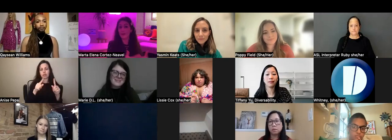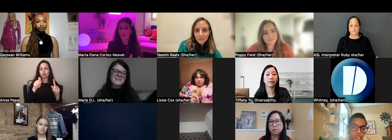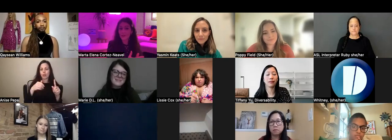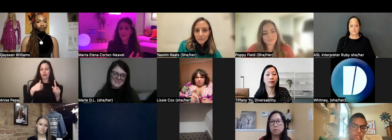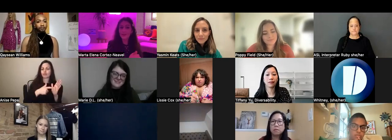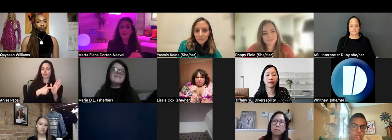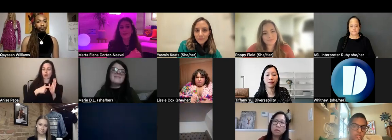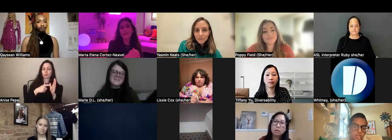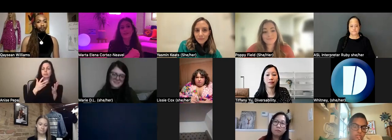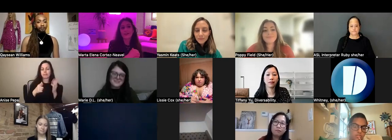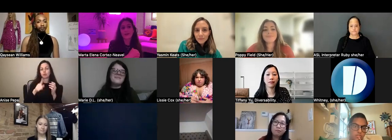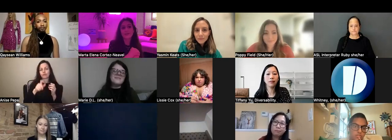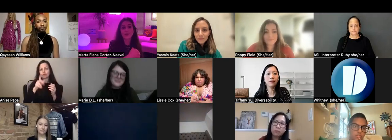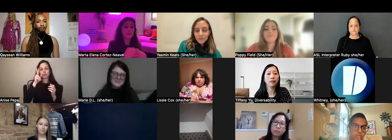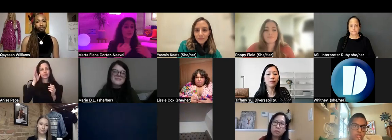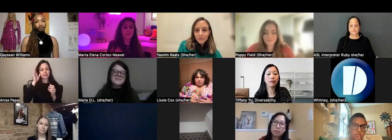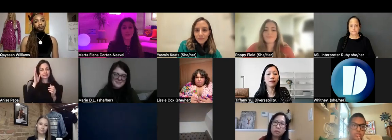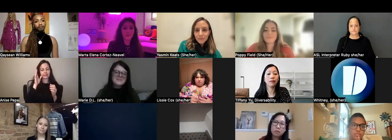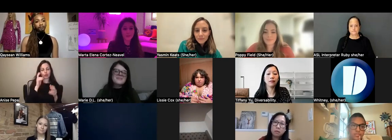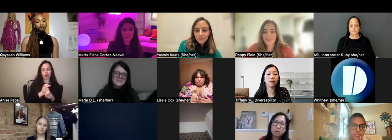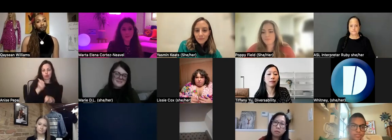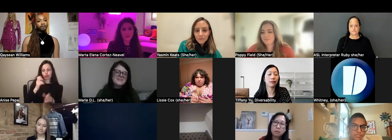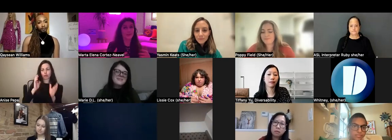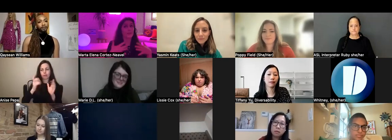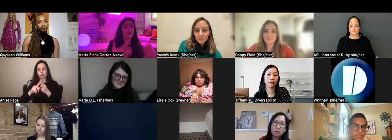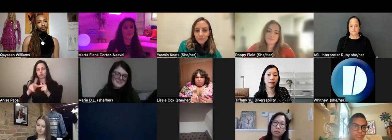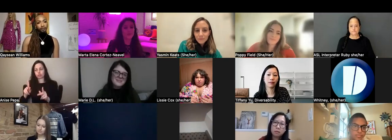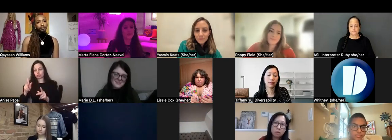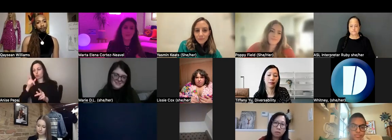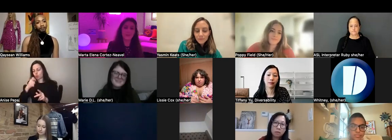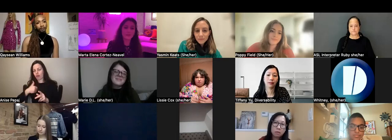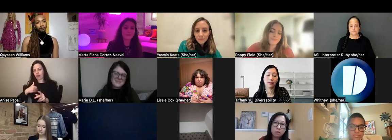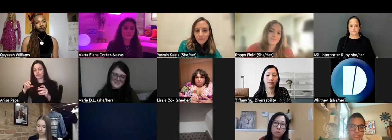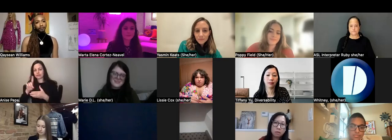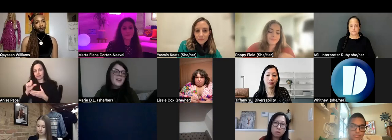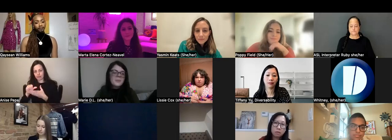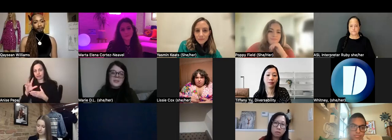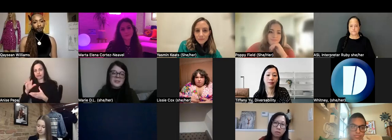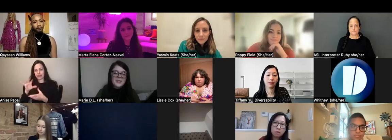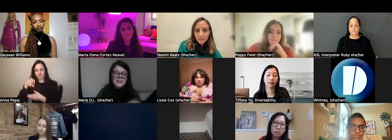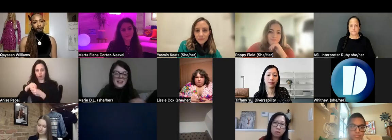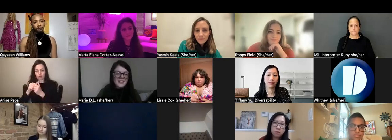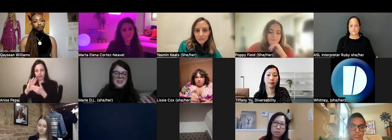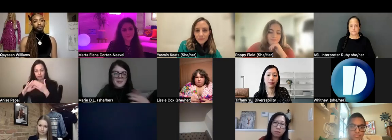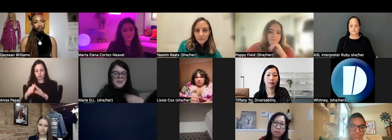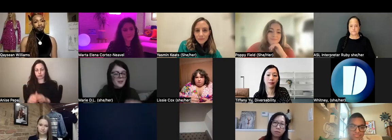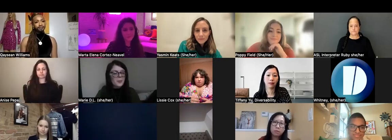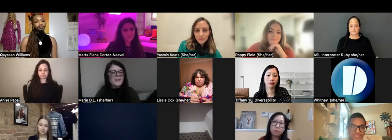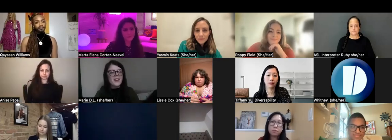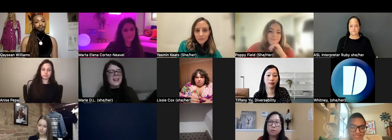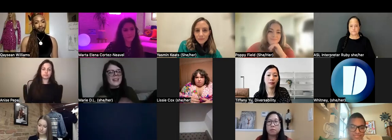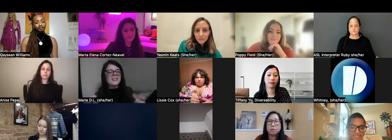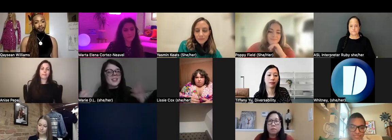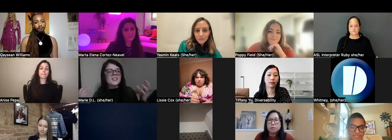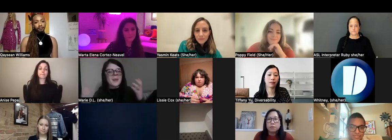maybe harder than someone who does have a disability and is part of that community. Beautifully said, because while